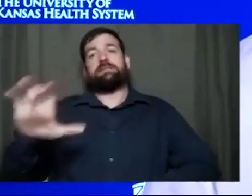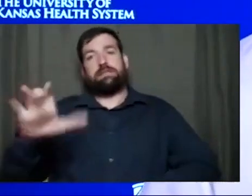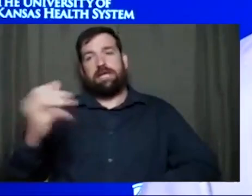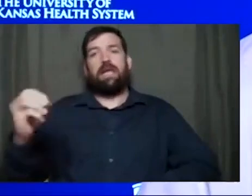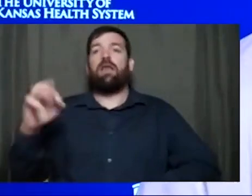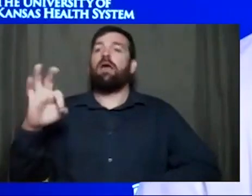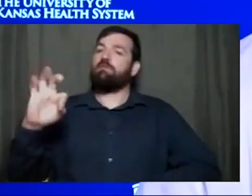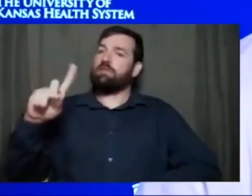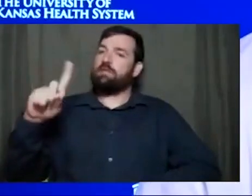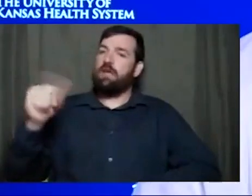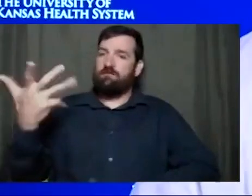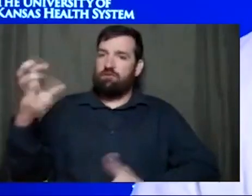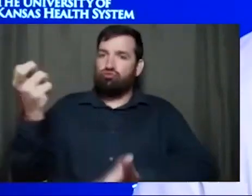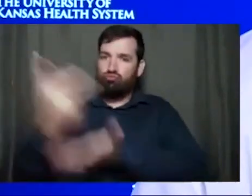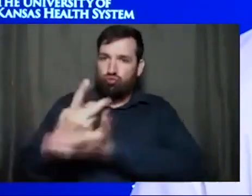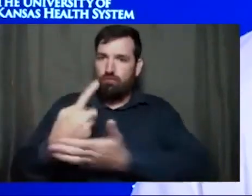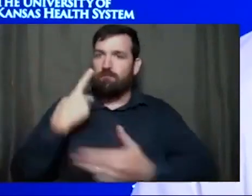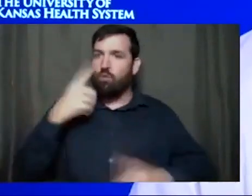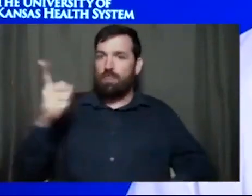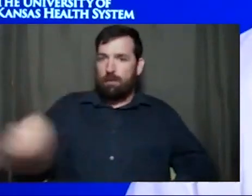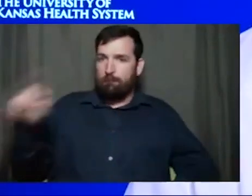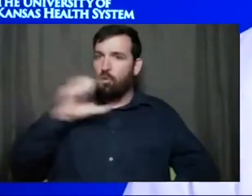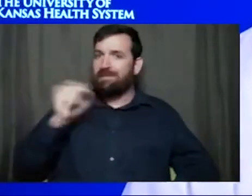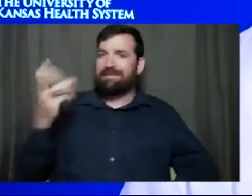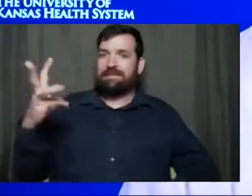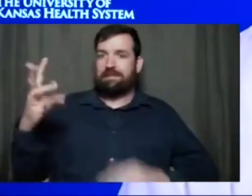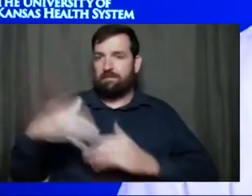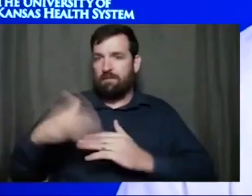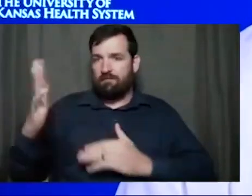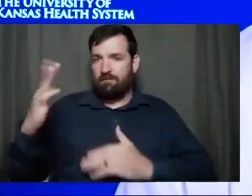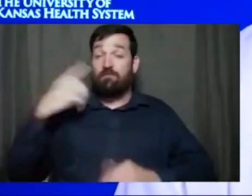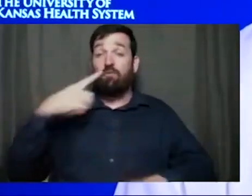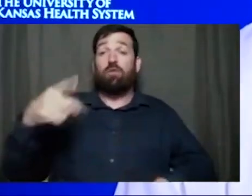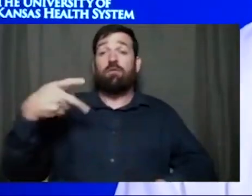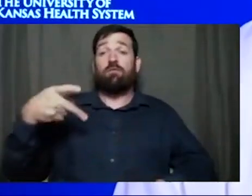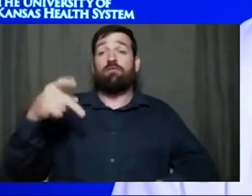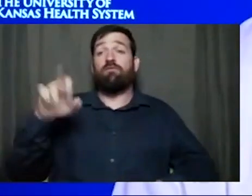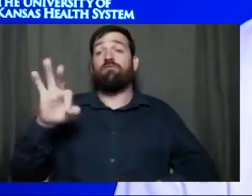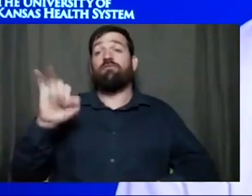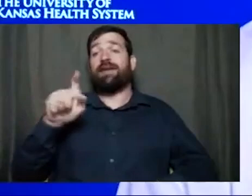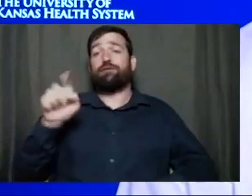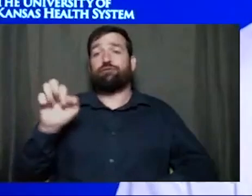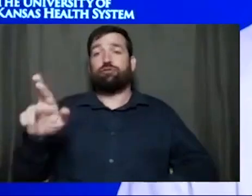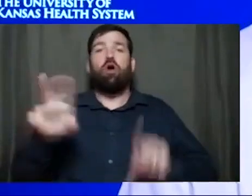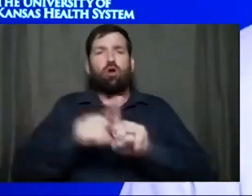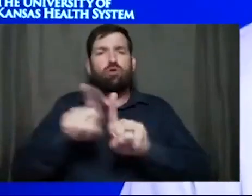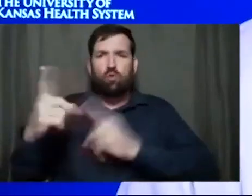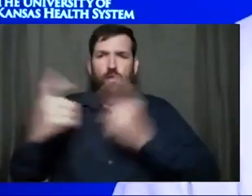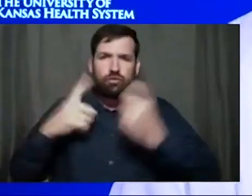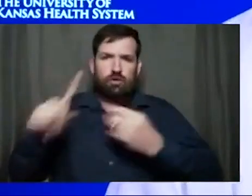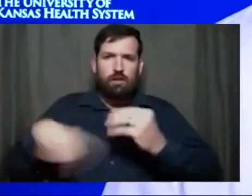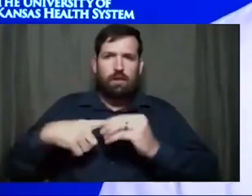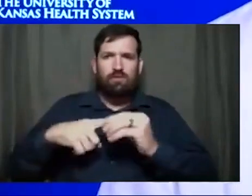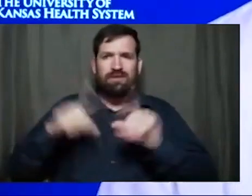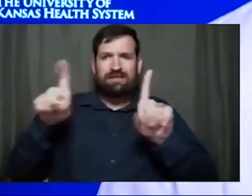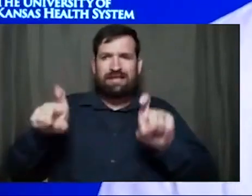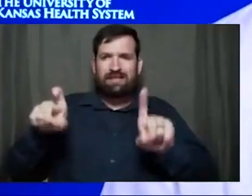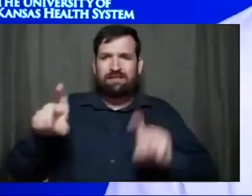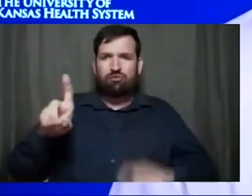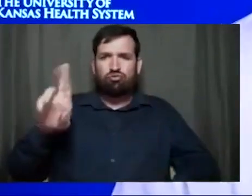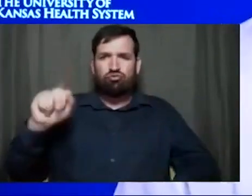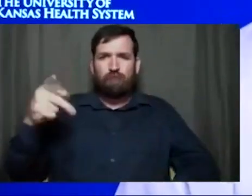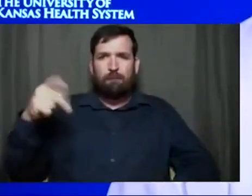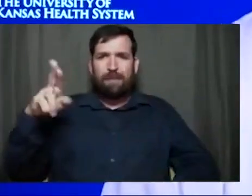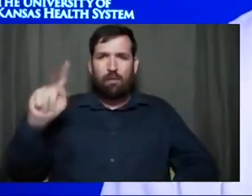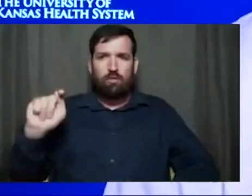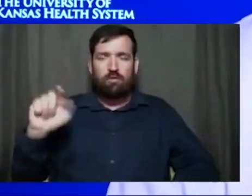for everybody 16 and up for those Pfizer vaccines. Also, there was a question about a test dropout or a diagnostic test that would not